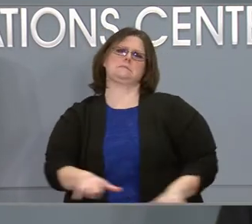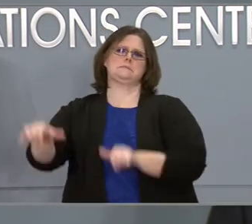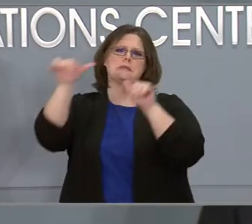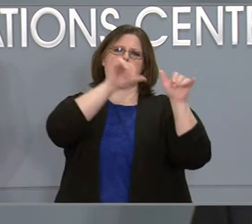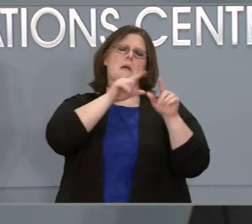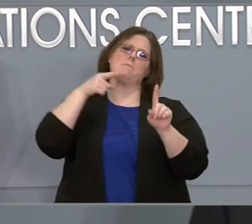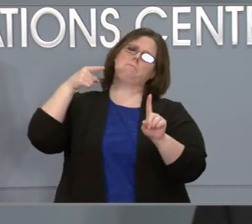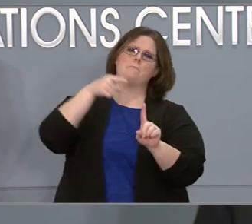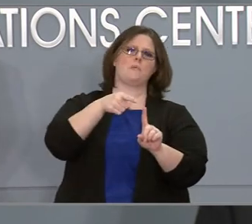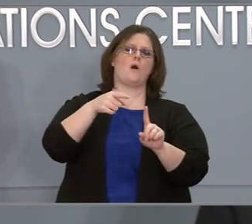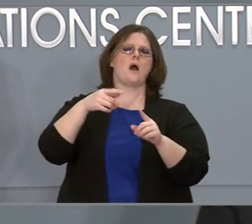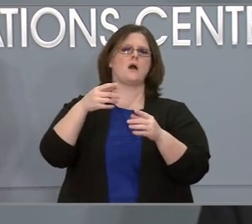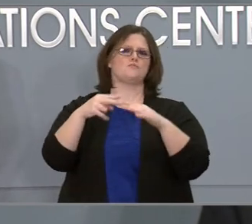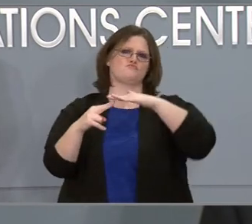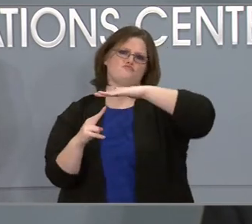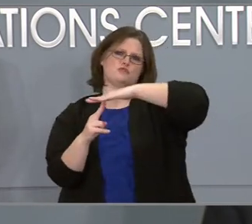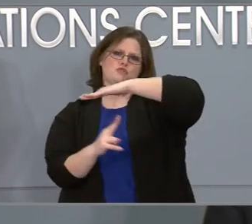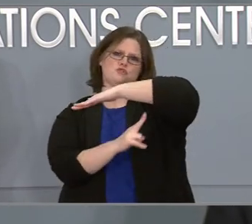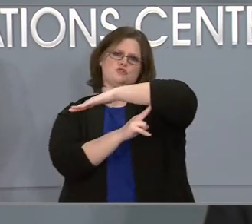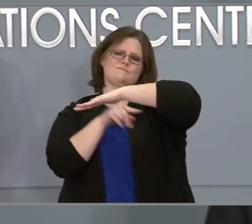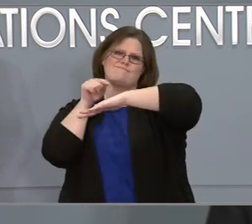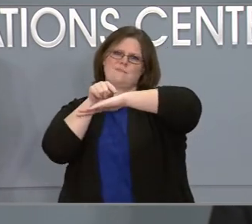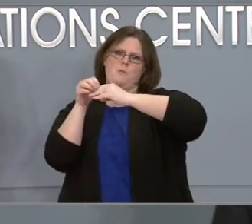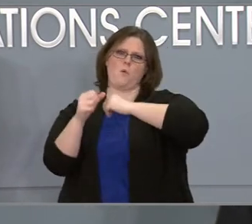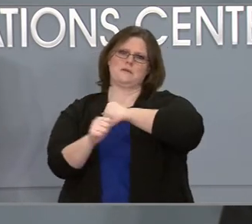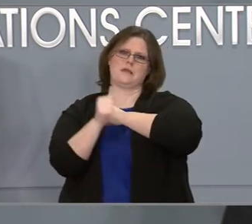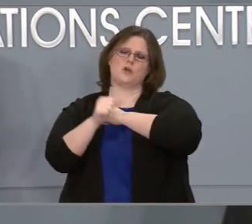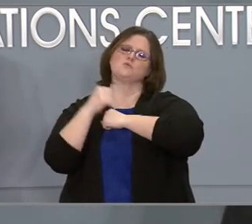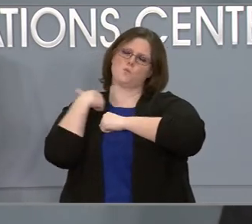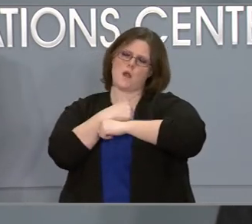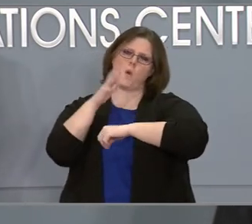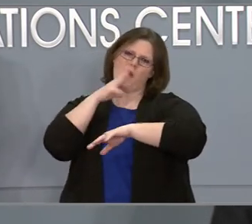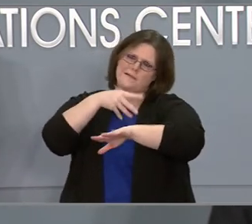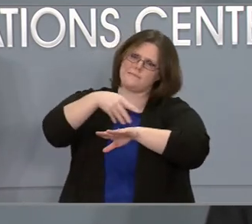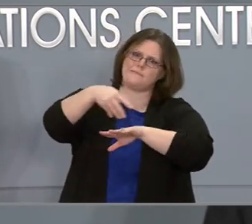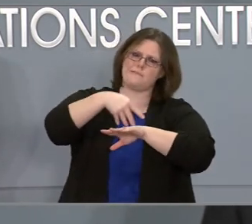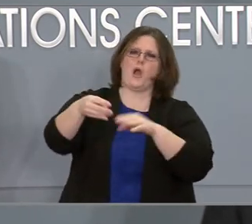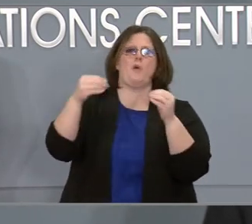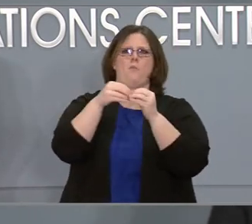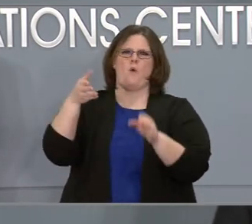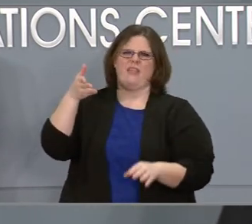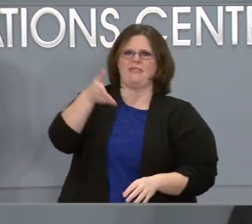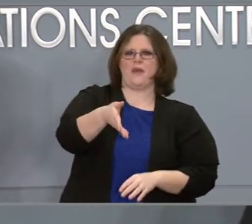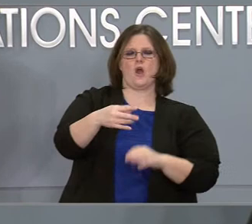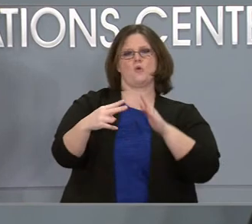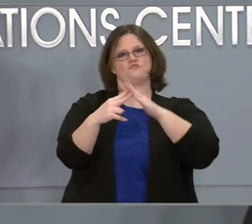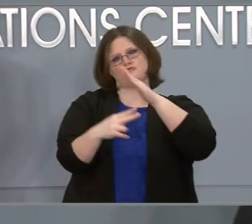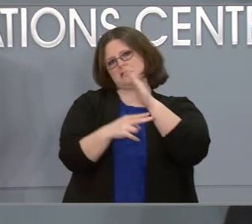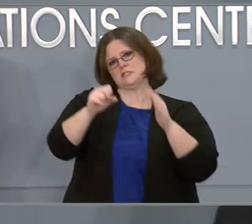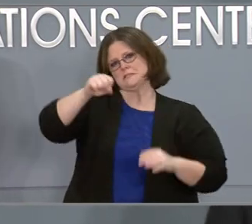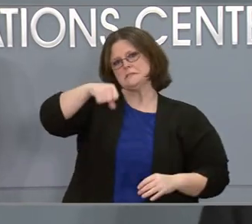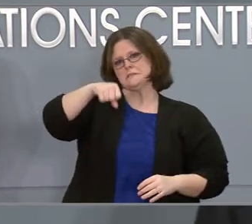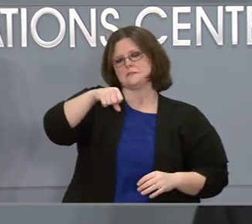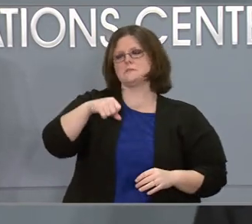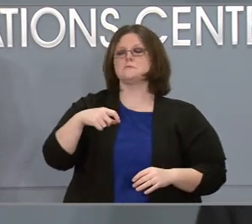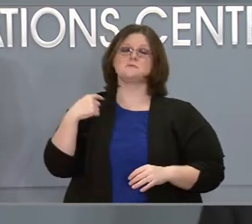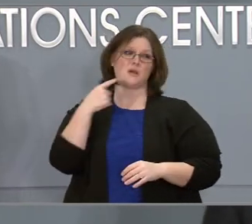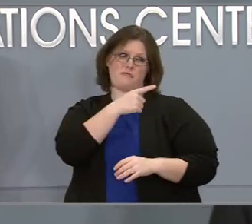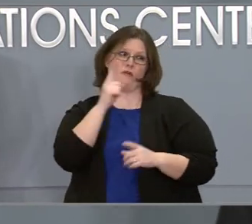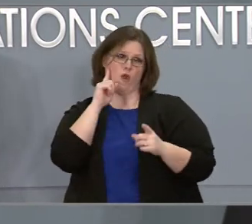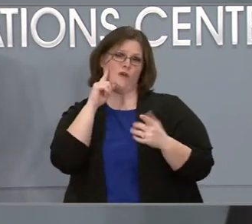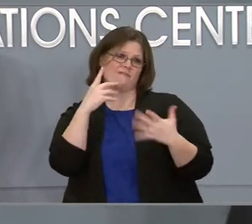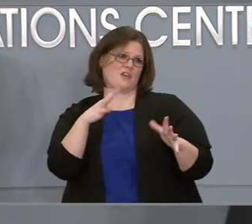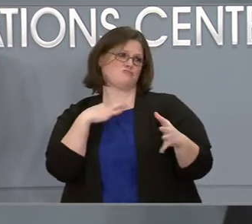during these events when the storm, when the temperature drops like that. But yes, sir. And we got great partnerships, as you've heard, with the Highway Patrol and the National